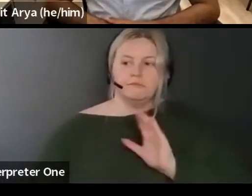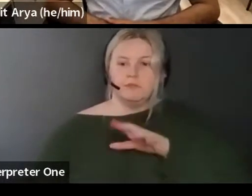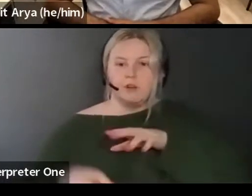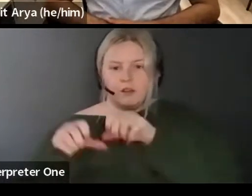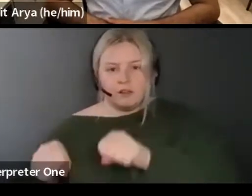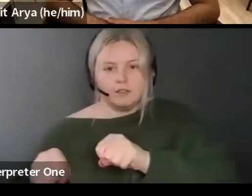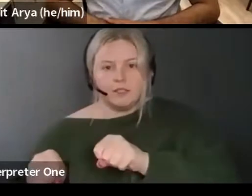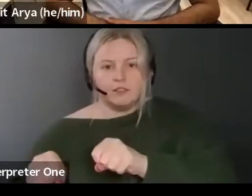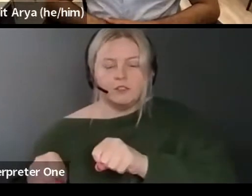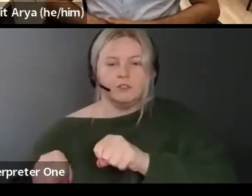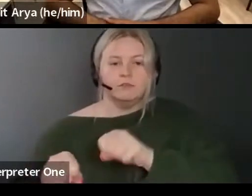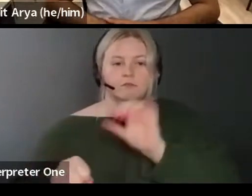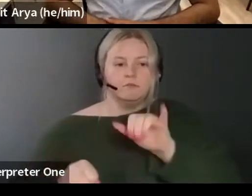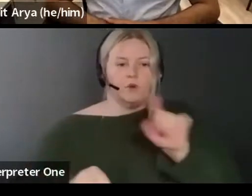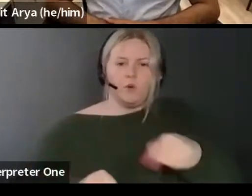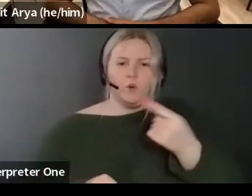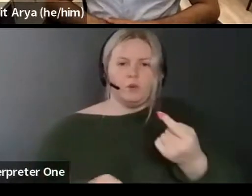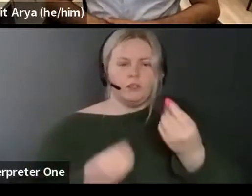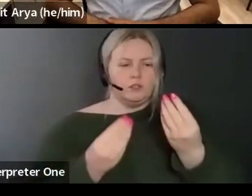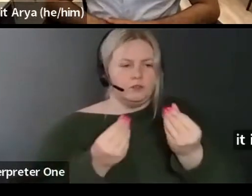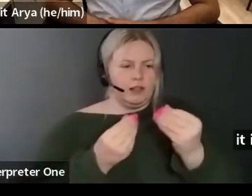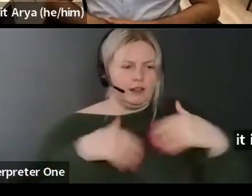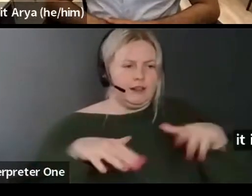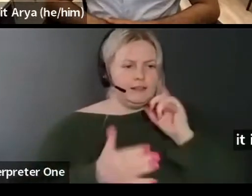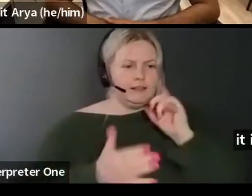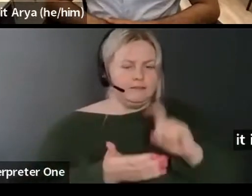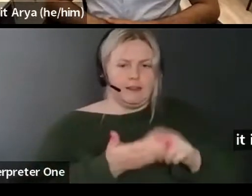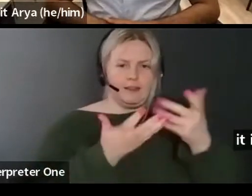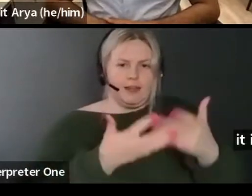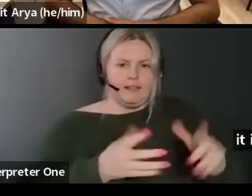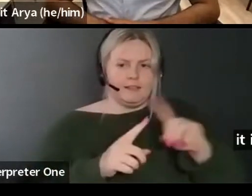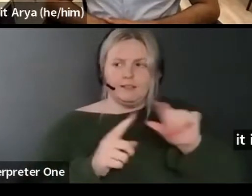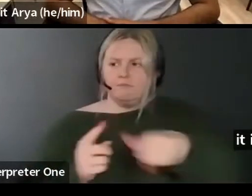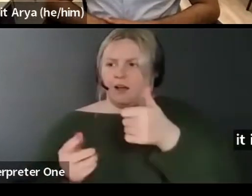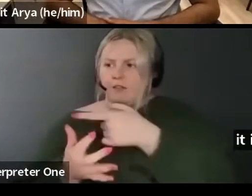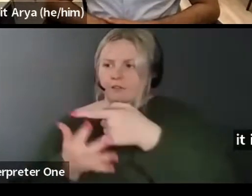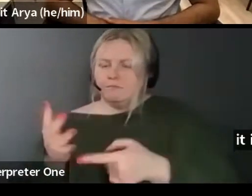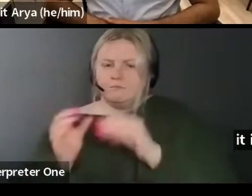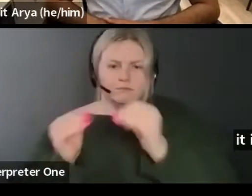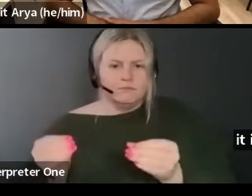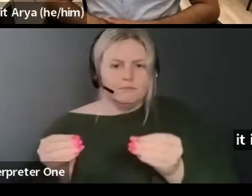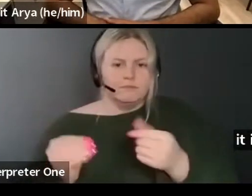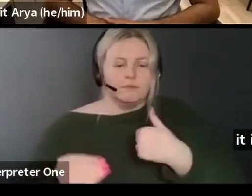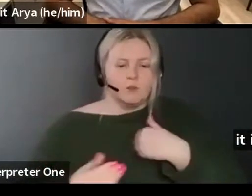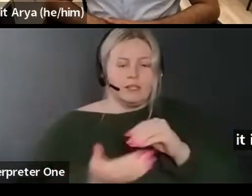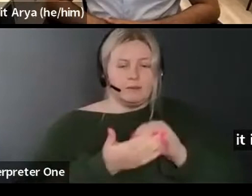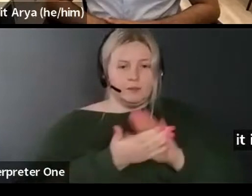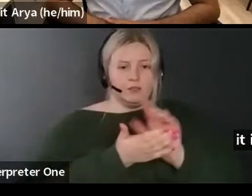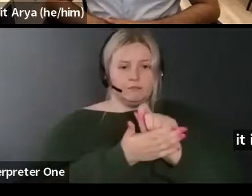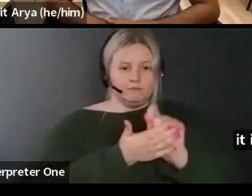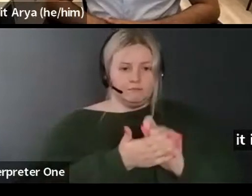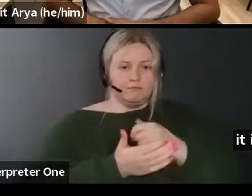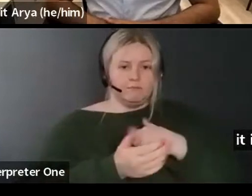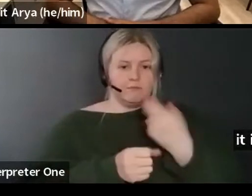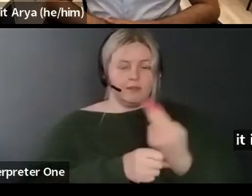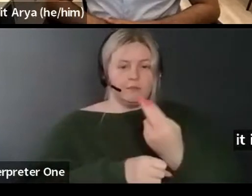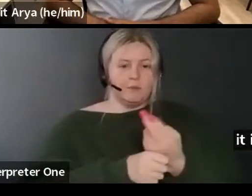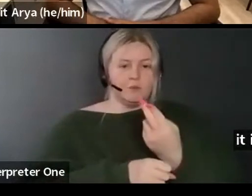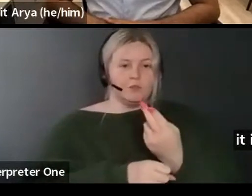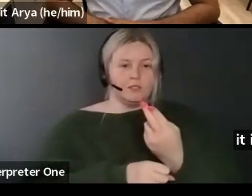that. So we'll dig into that a little bit more as I go, and I did write it down. I'm actually using an